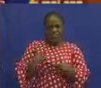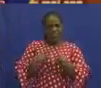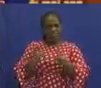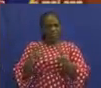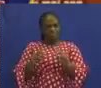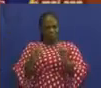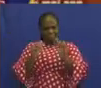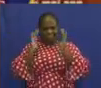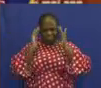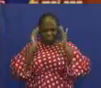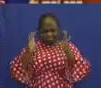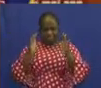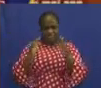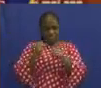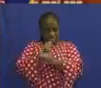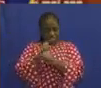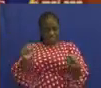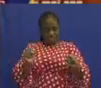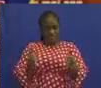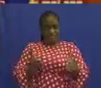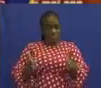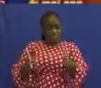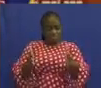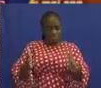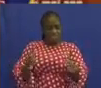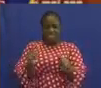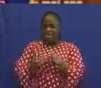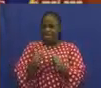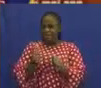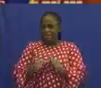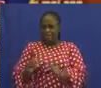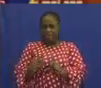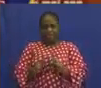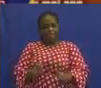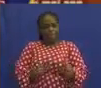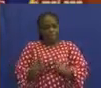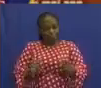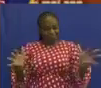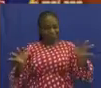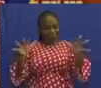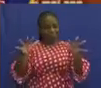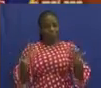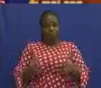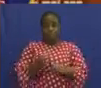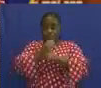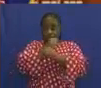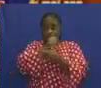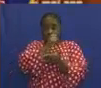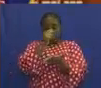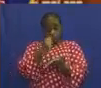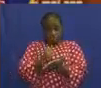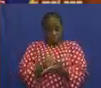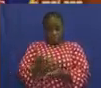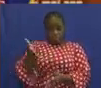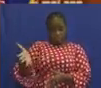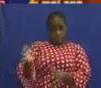strict observance of safety protocols at all such gatherings. To ensure that such gatherings do not